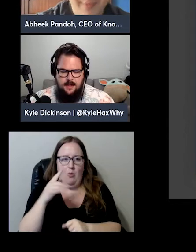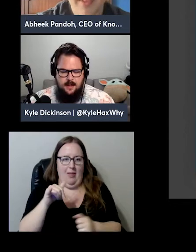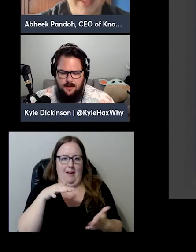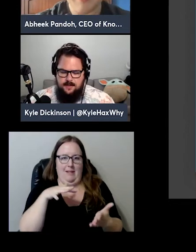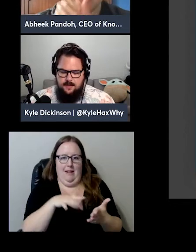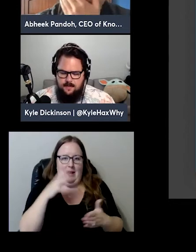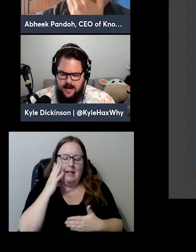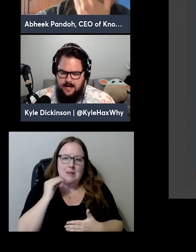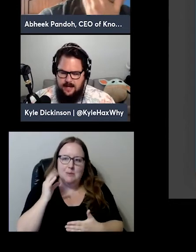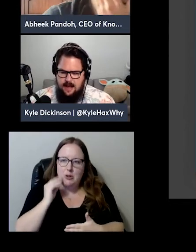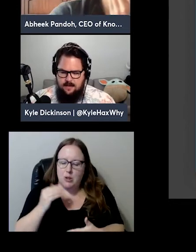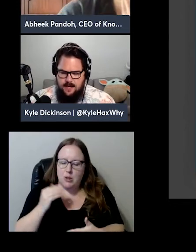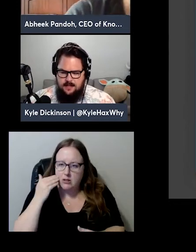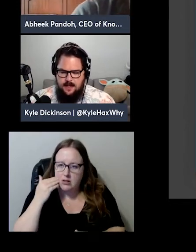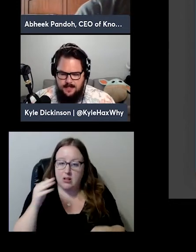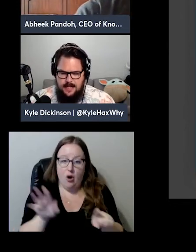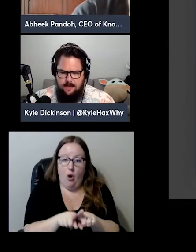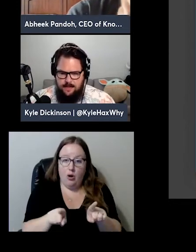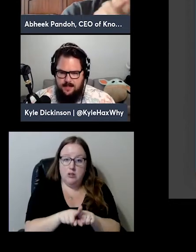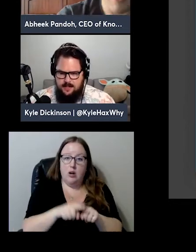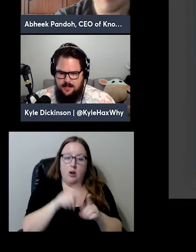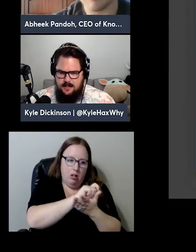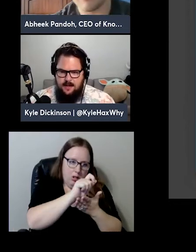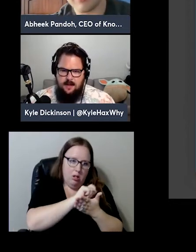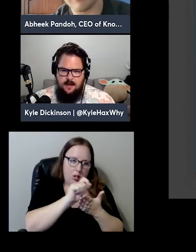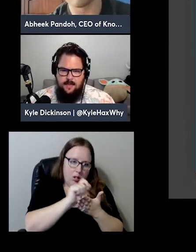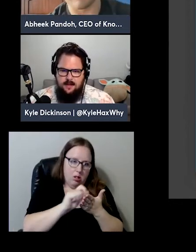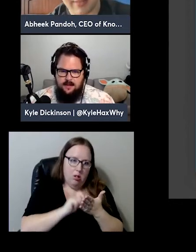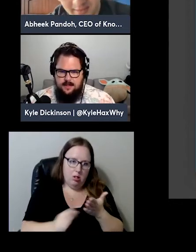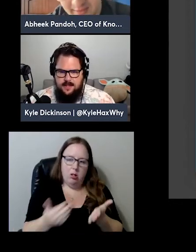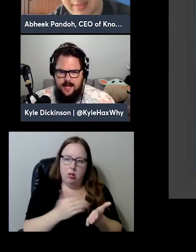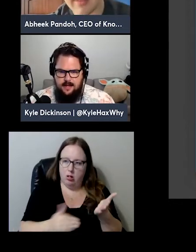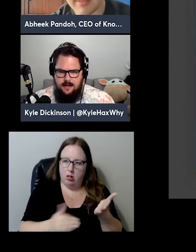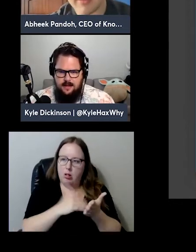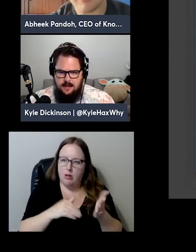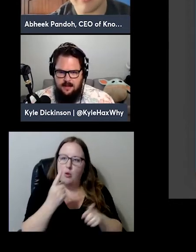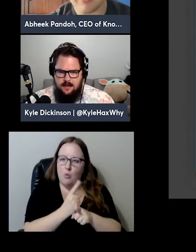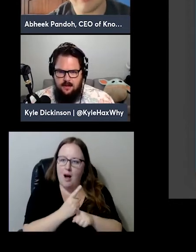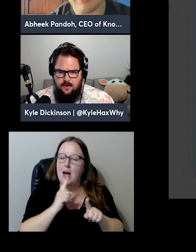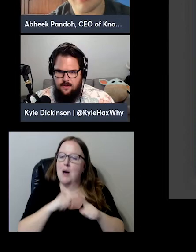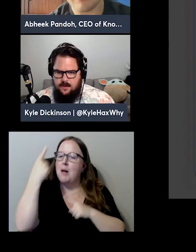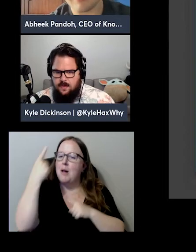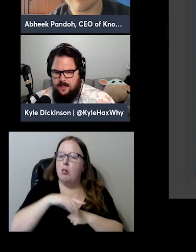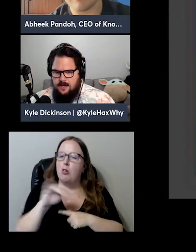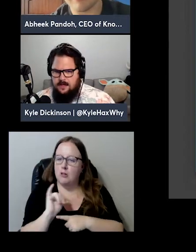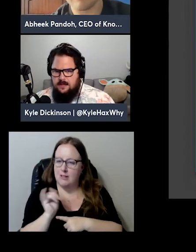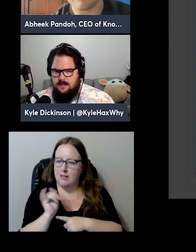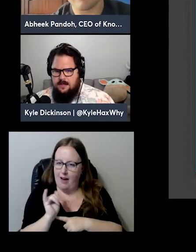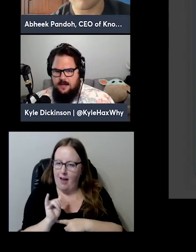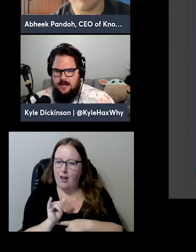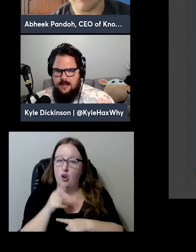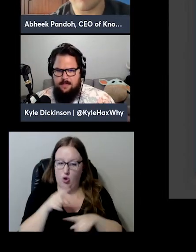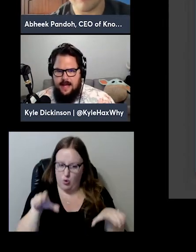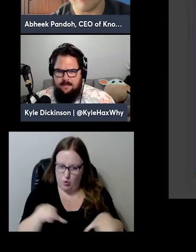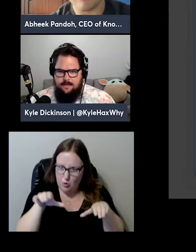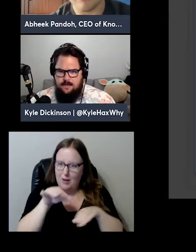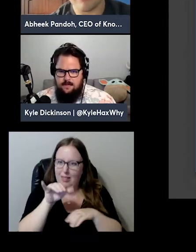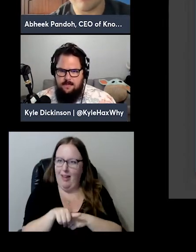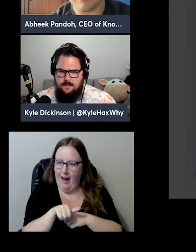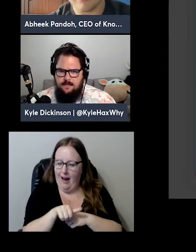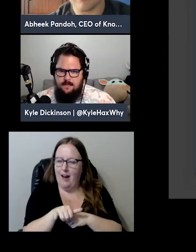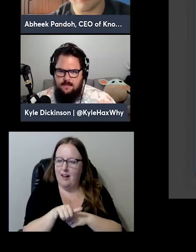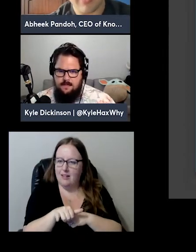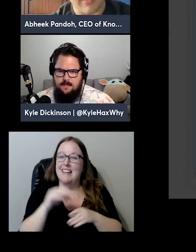because also writing down things causes that repetition. But it Yes. looks like you're doing this in that